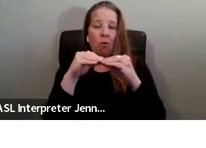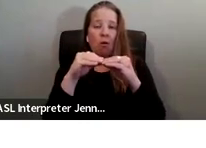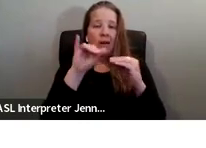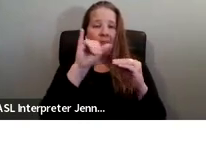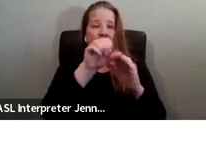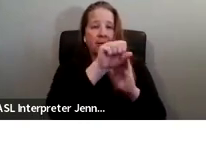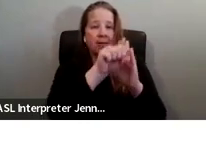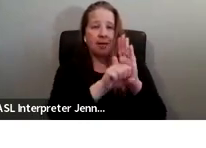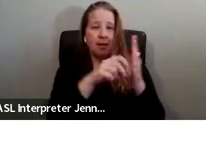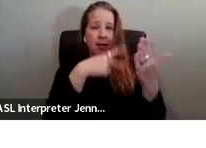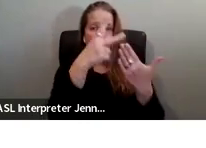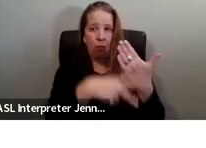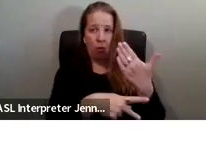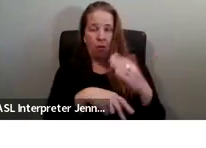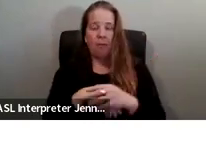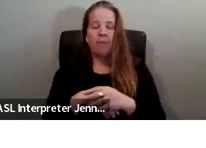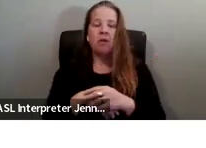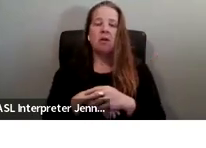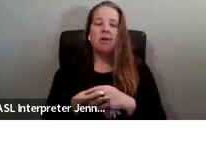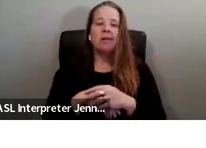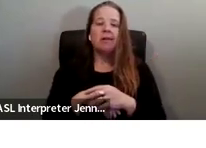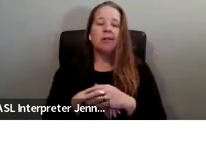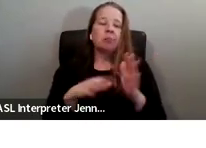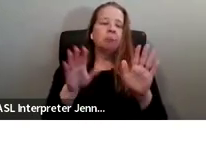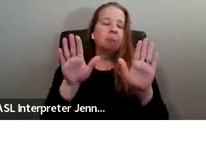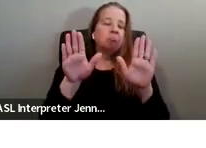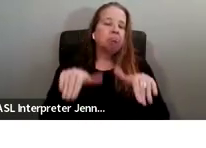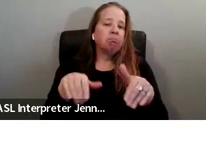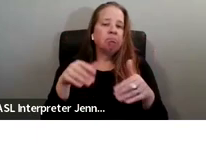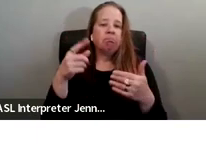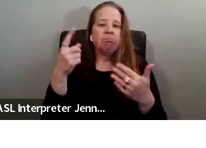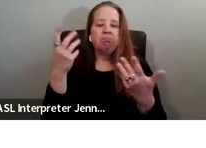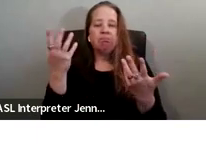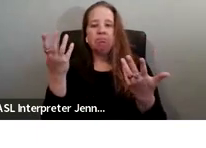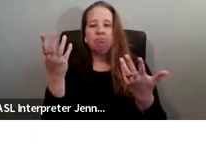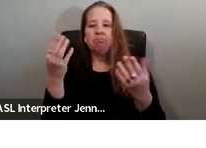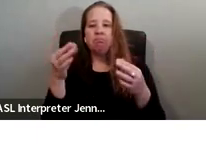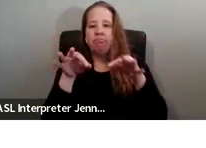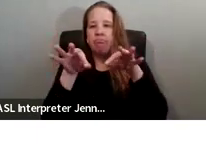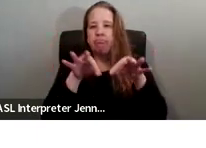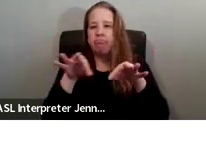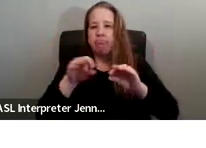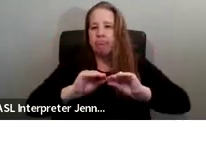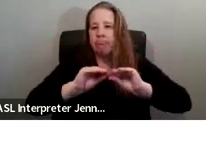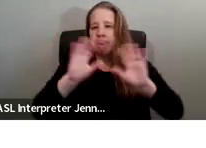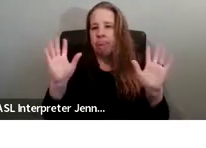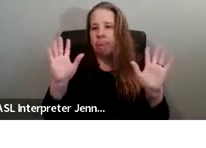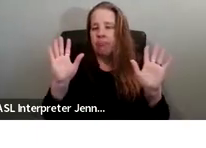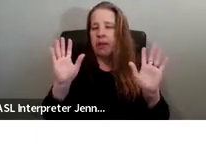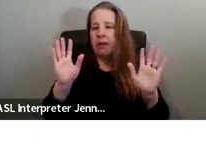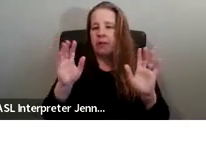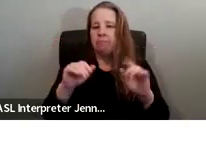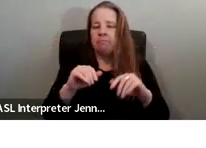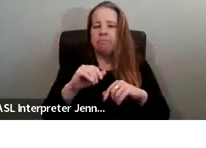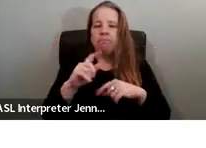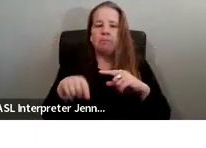state's Medicaid program. So just something to further explain the point on the last slide about